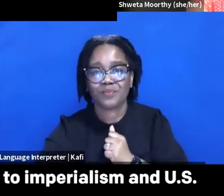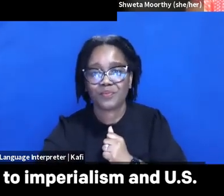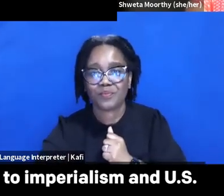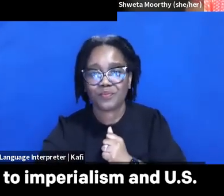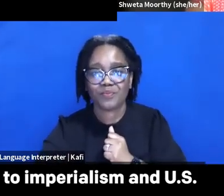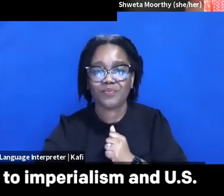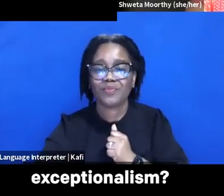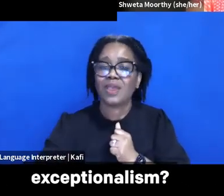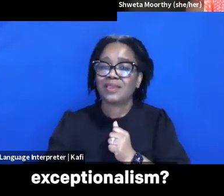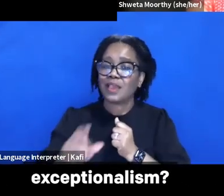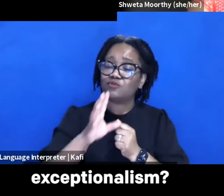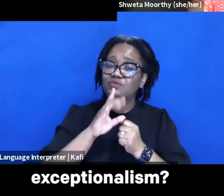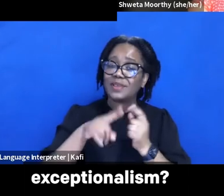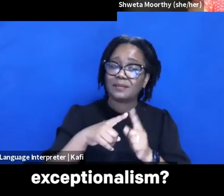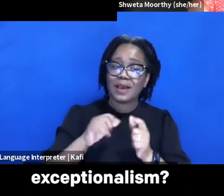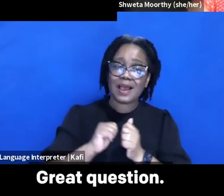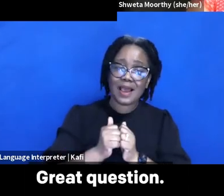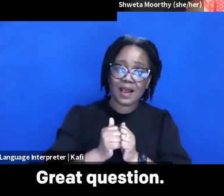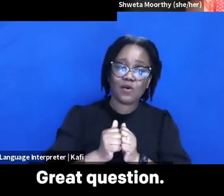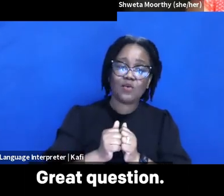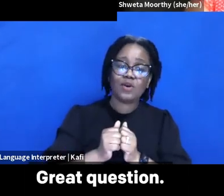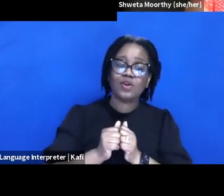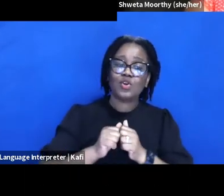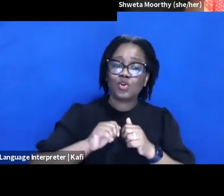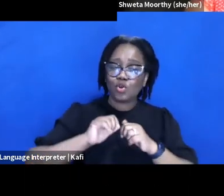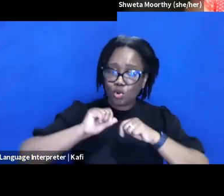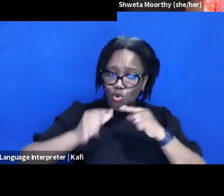to imperialism and US exceptionalism? Great question.